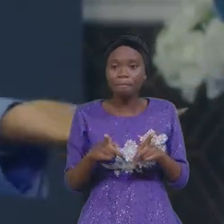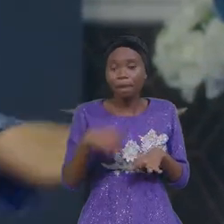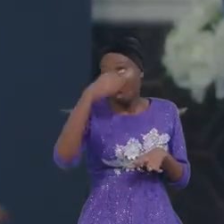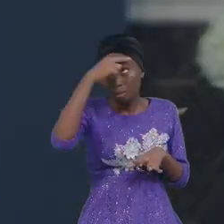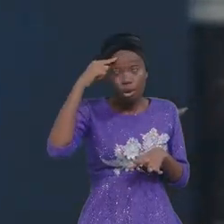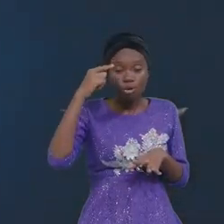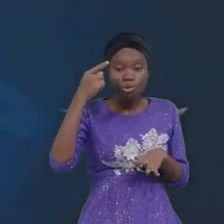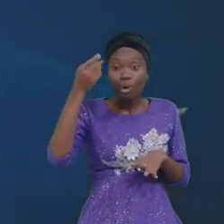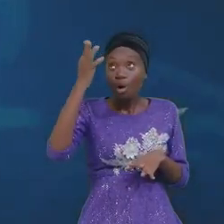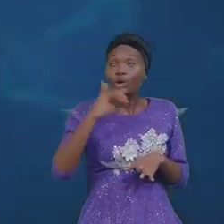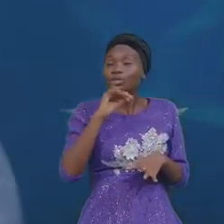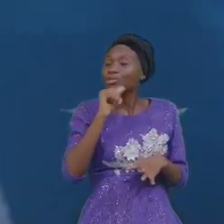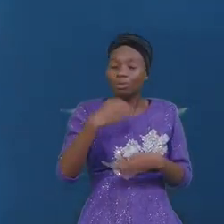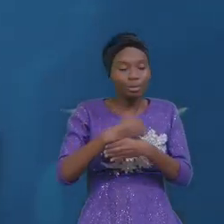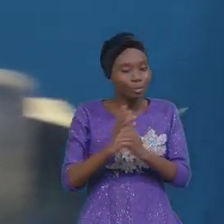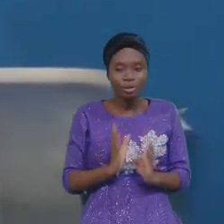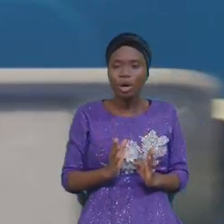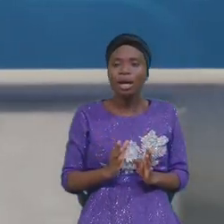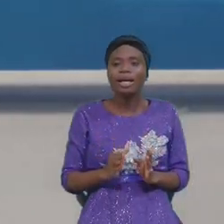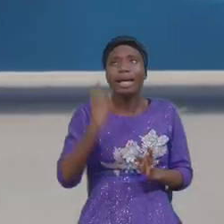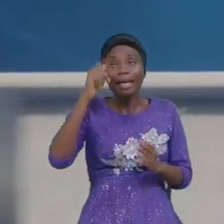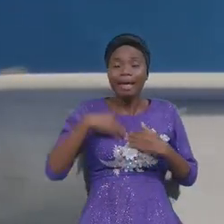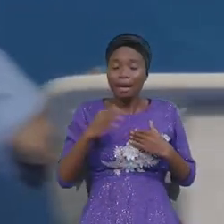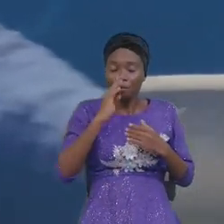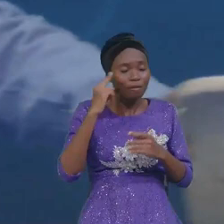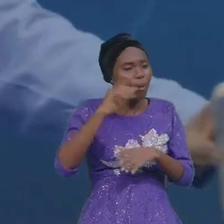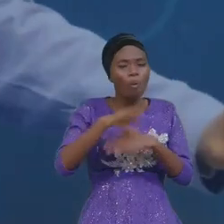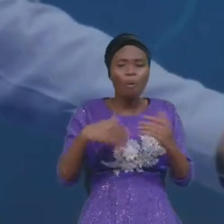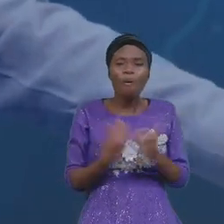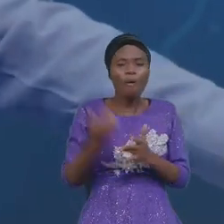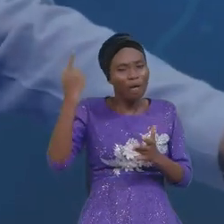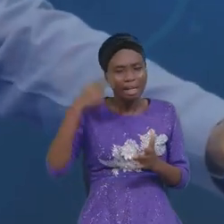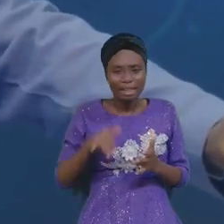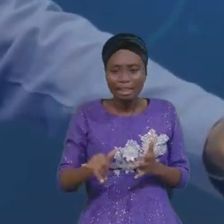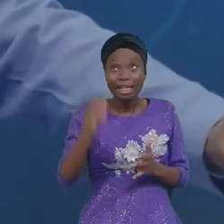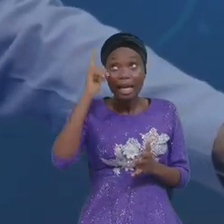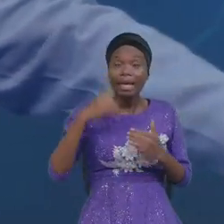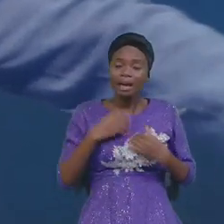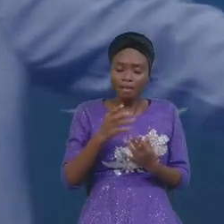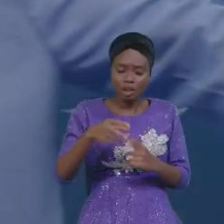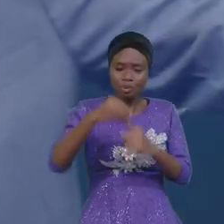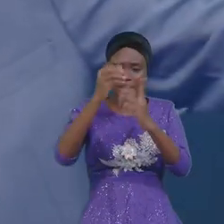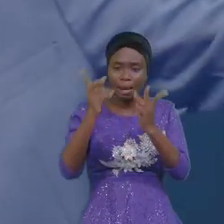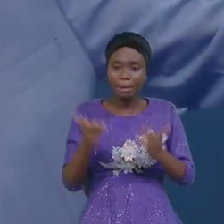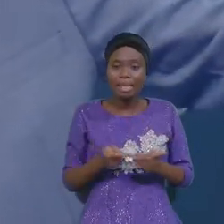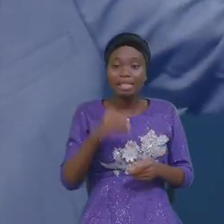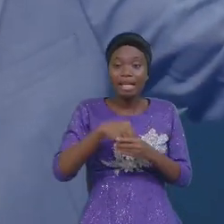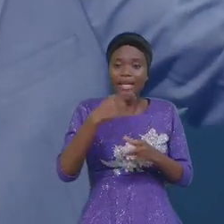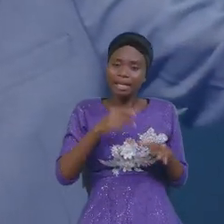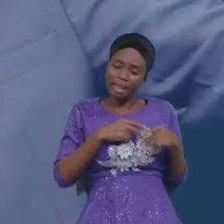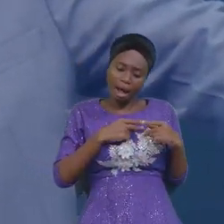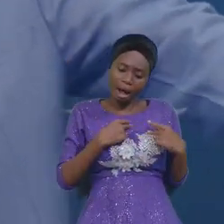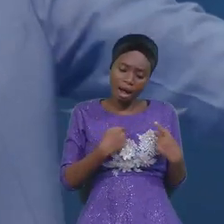he was not created, he had been from all eternity. He has a special place in the heart, in